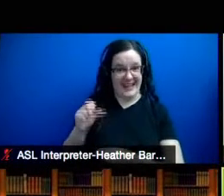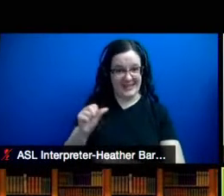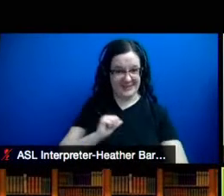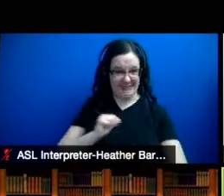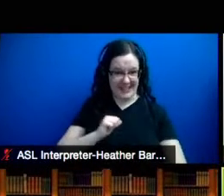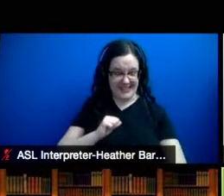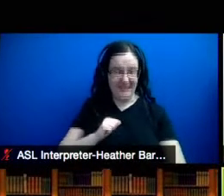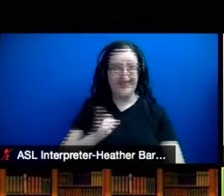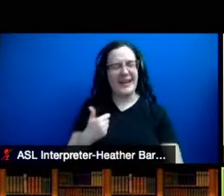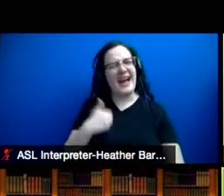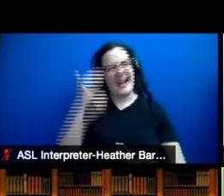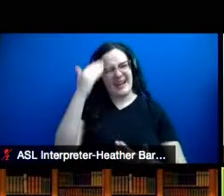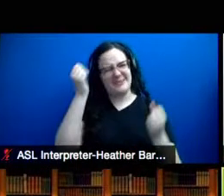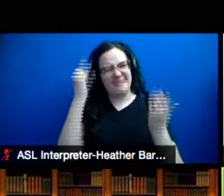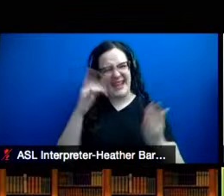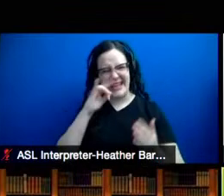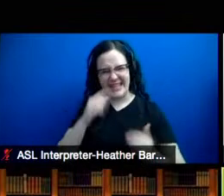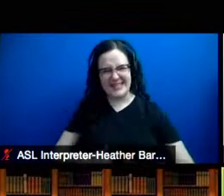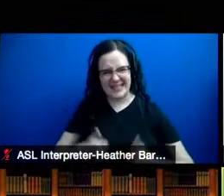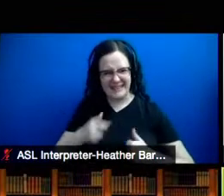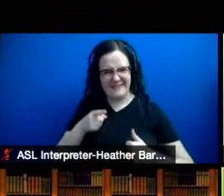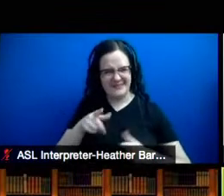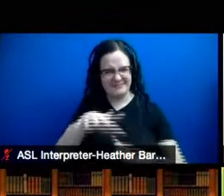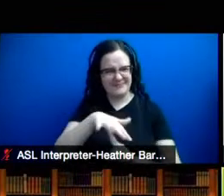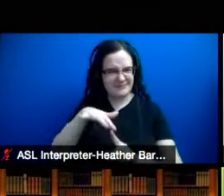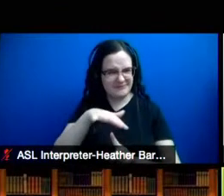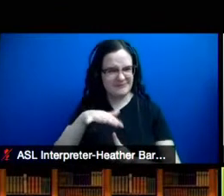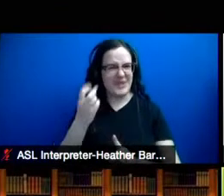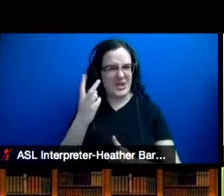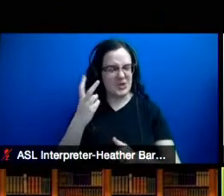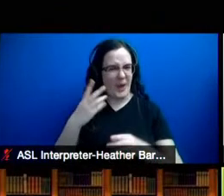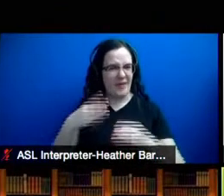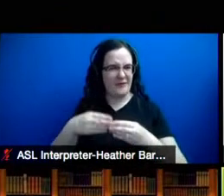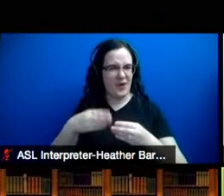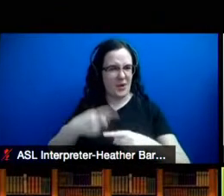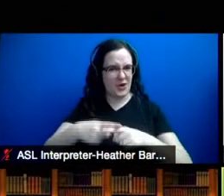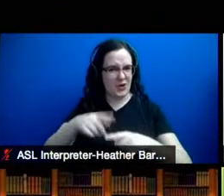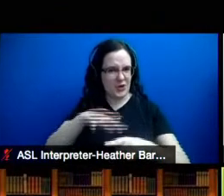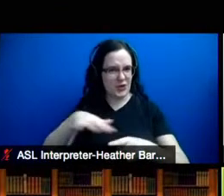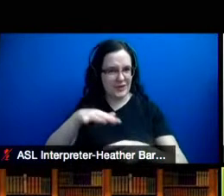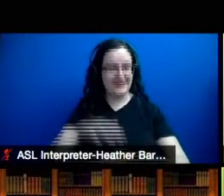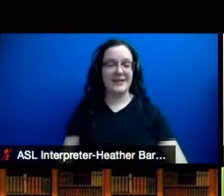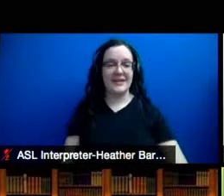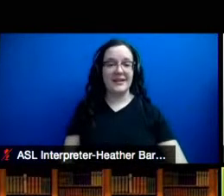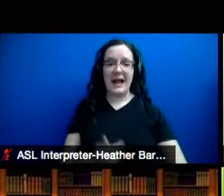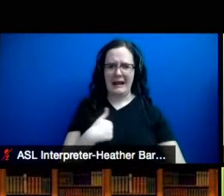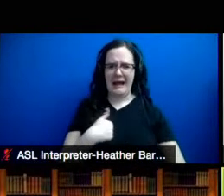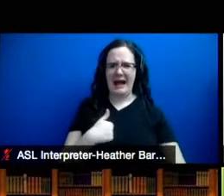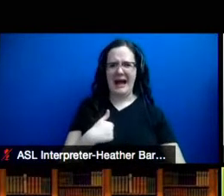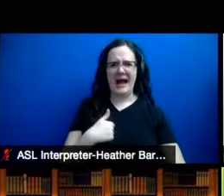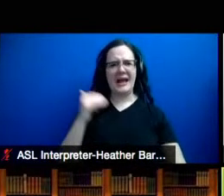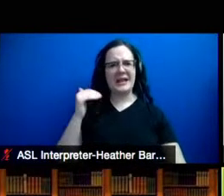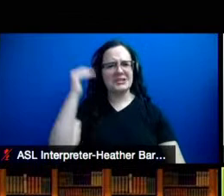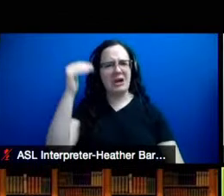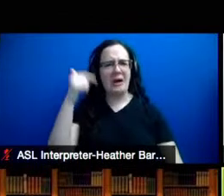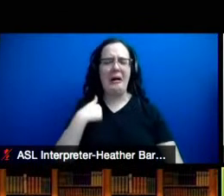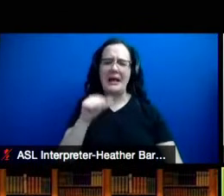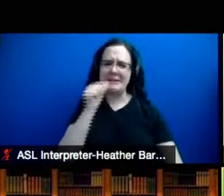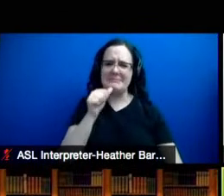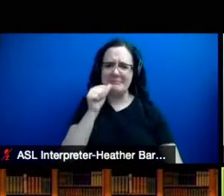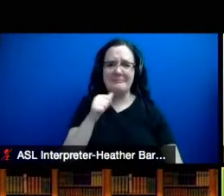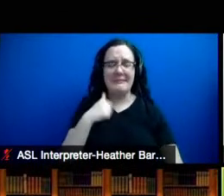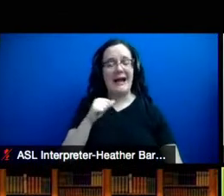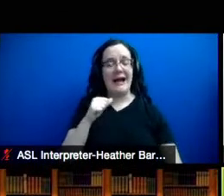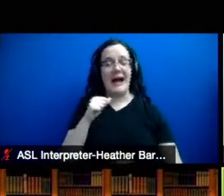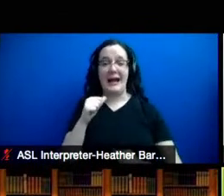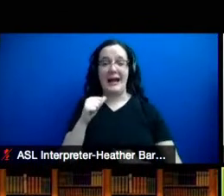the heart of 12 Corners, that's, I mean, you know, as an adult, I can deal with it. I can chug coffee, I can do what I need to do, but